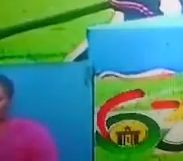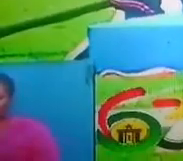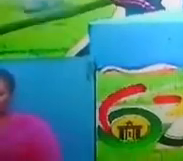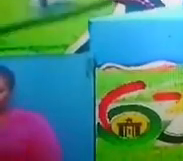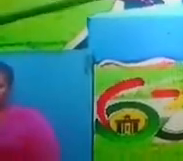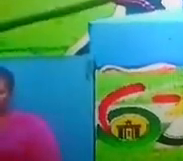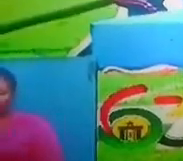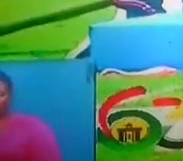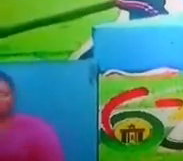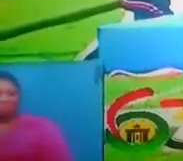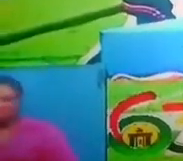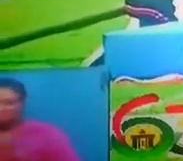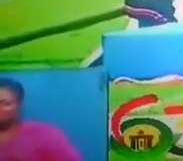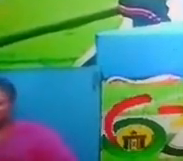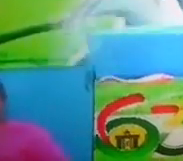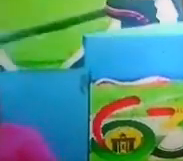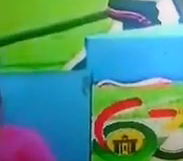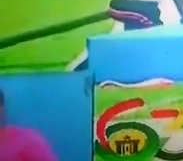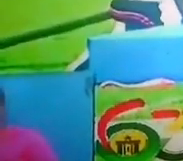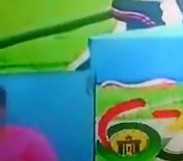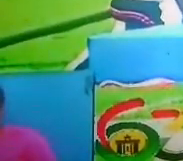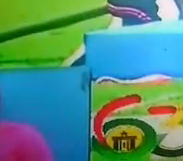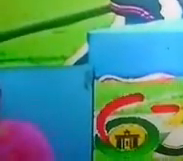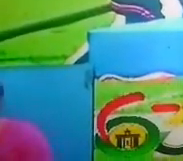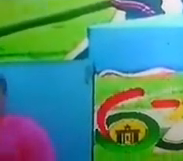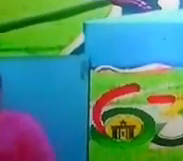very proud king at the moment.